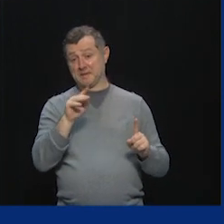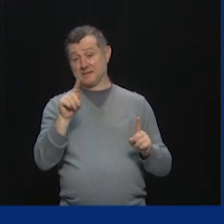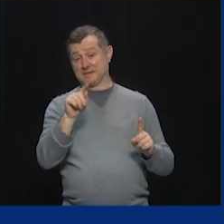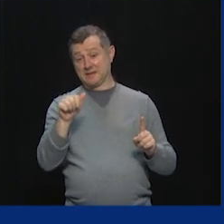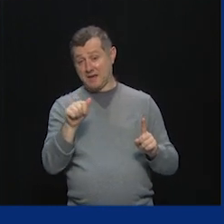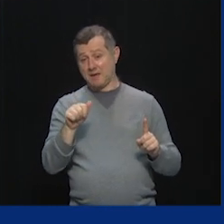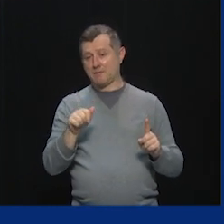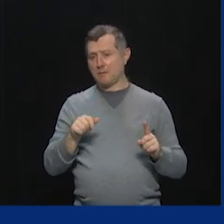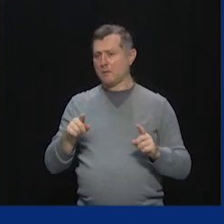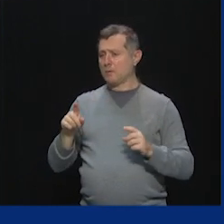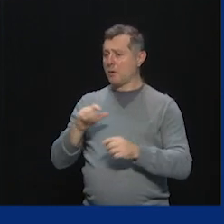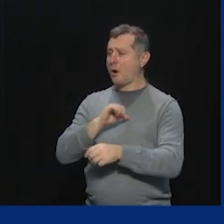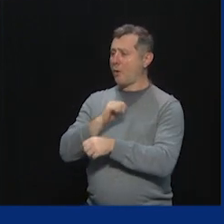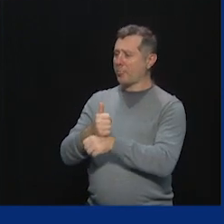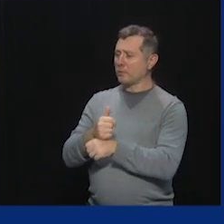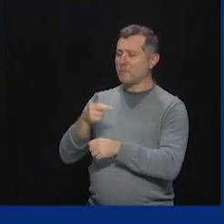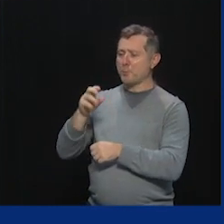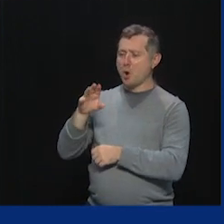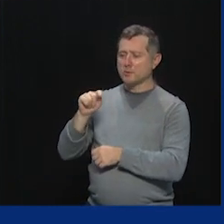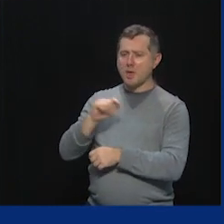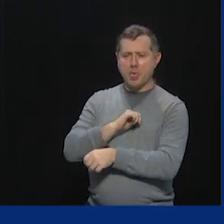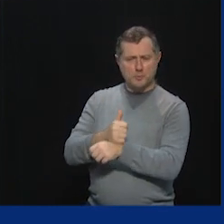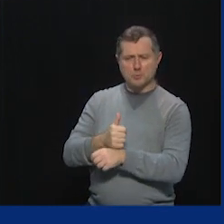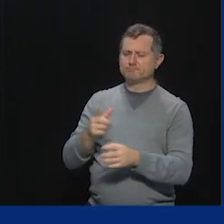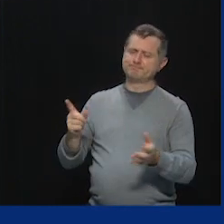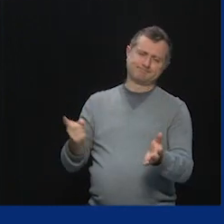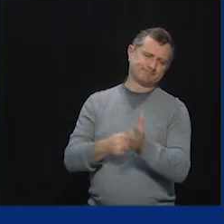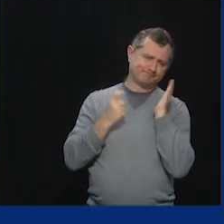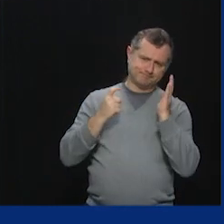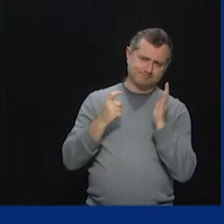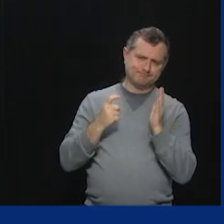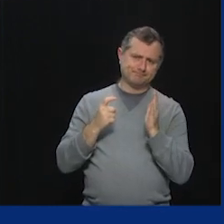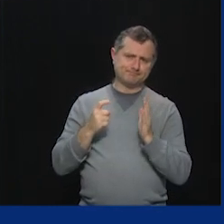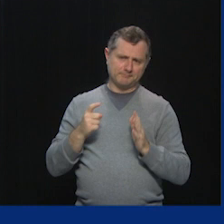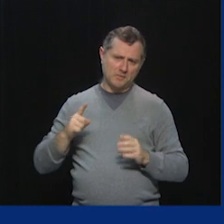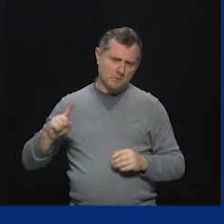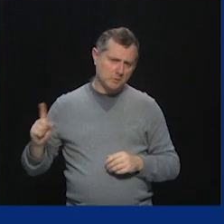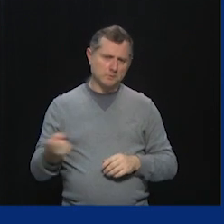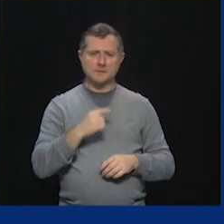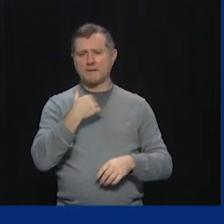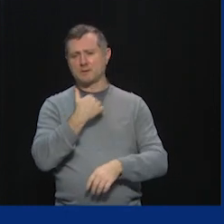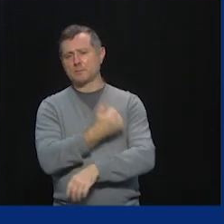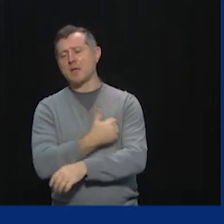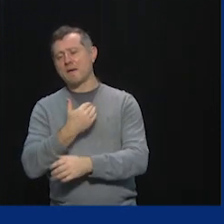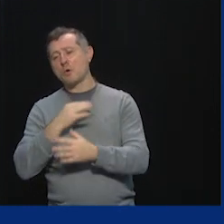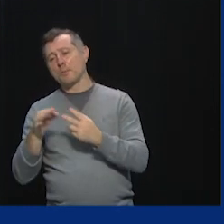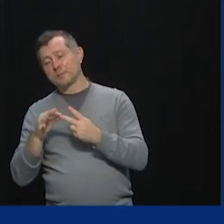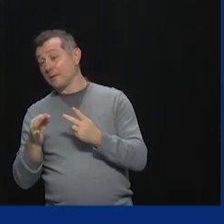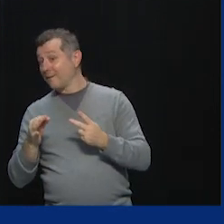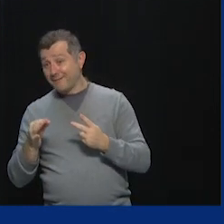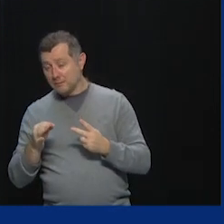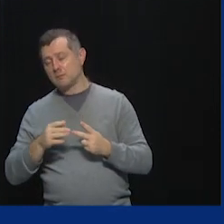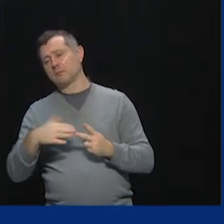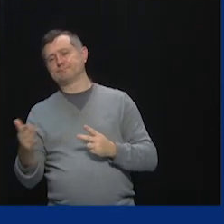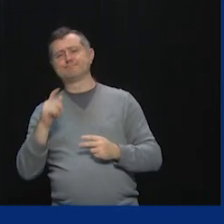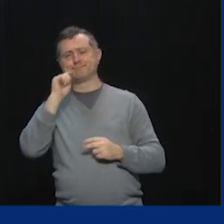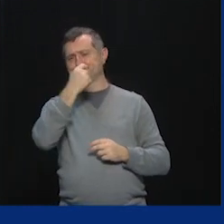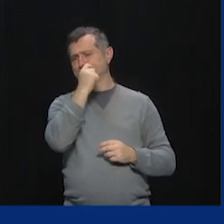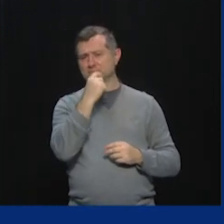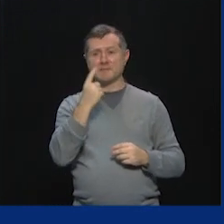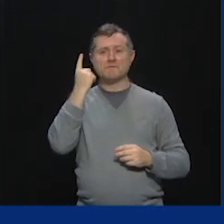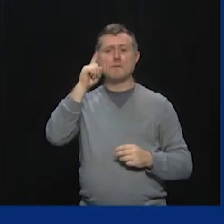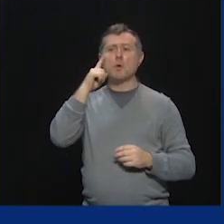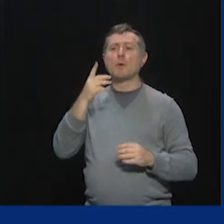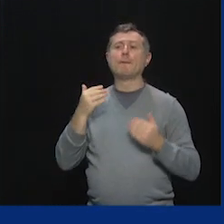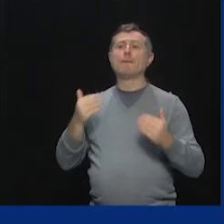will be a weekly testing opt-out. But again, just get the vaccine. Why do you want to get tested every single week? It's not fun. I've had it done countless